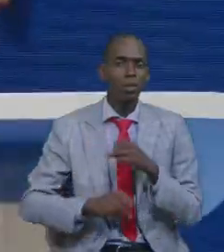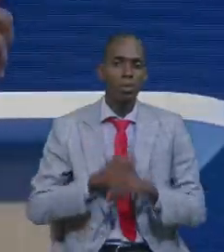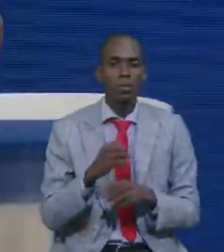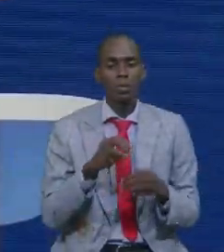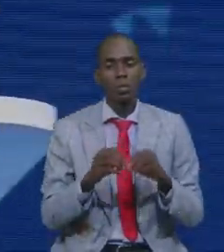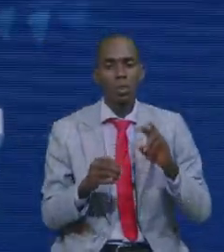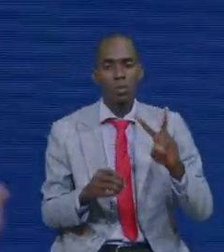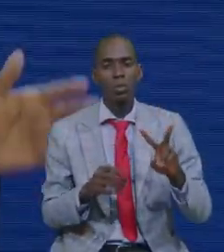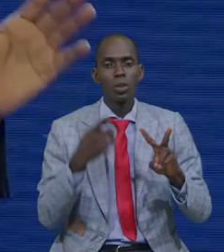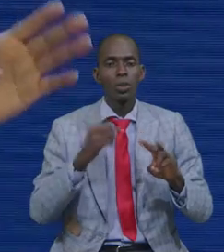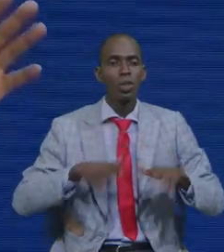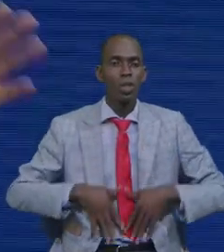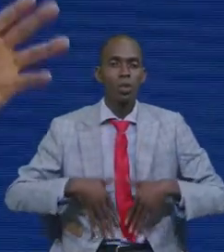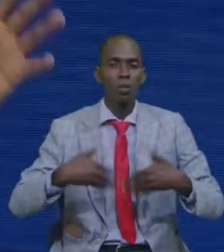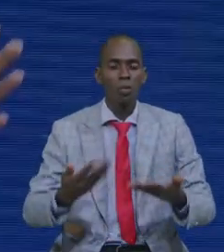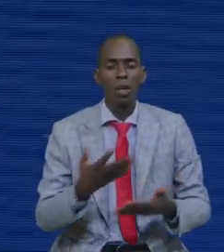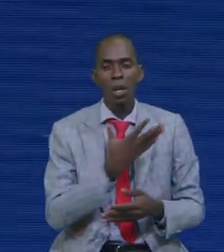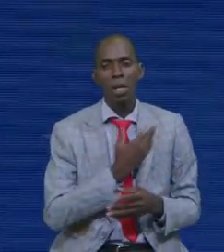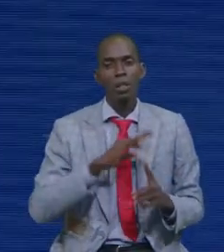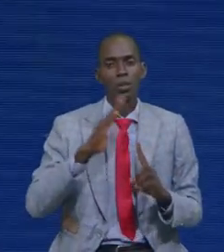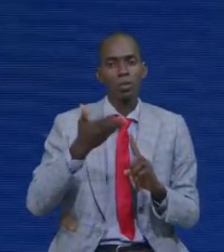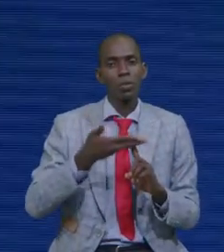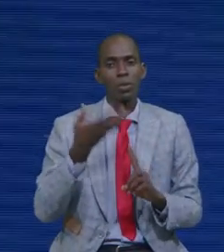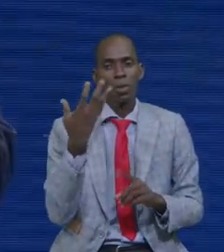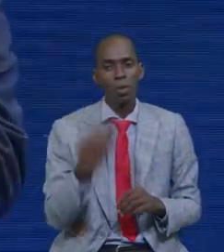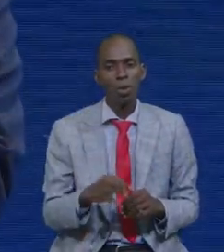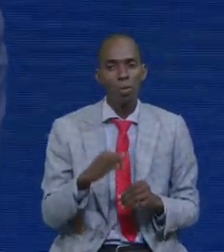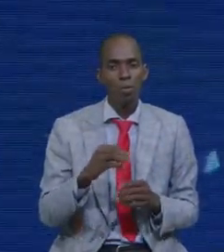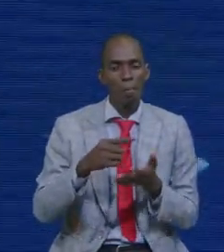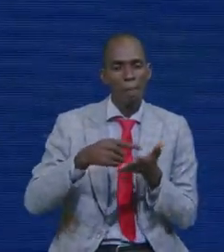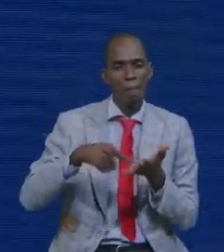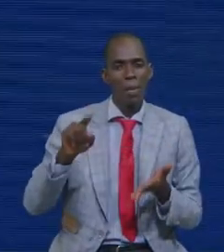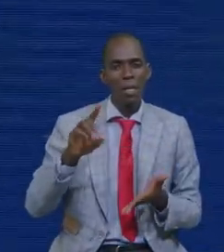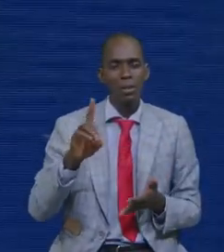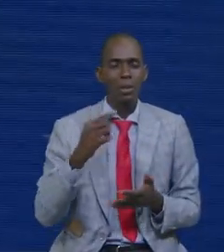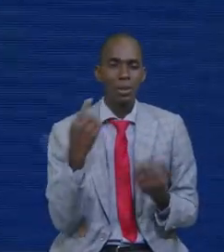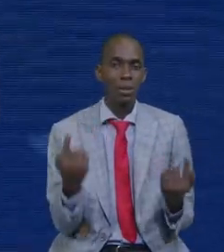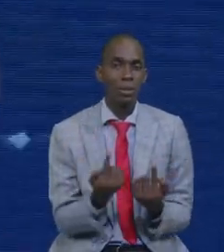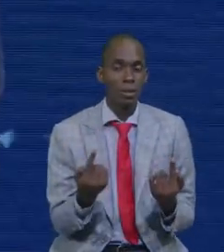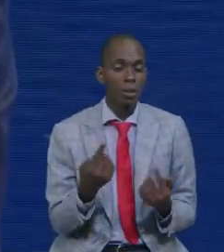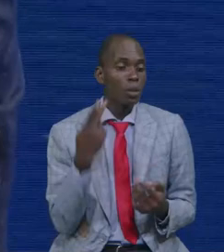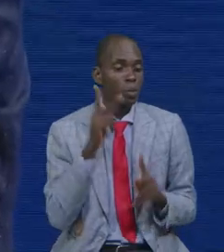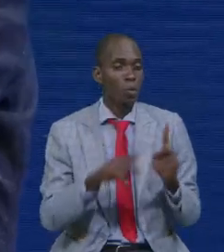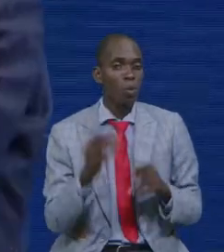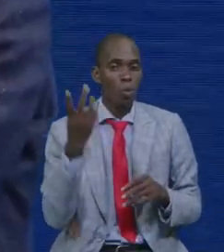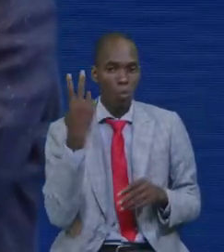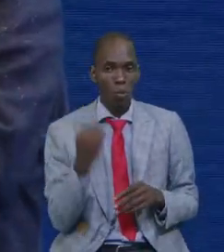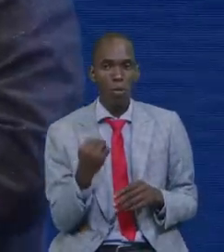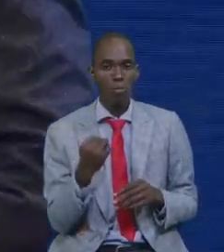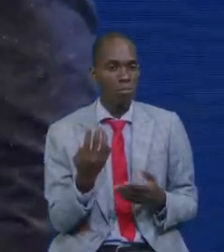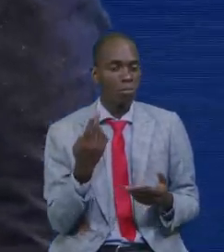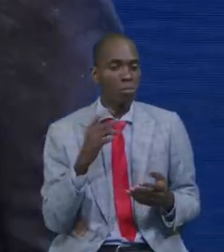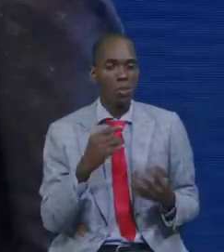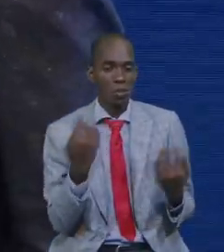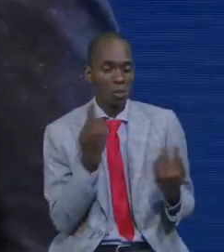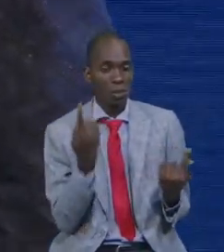the confession of man's sin. The conviction, they were convicted in their heart, and then they came